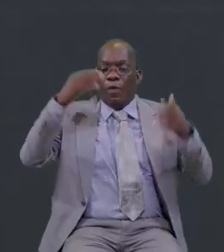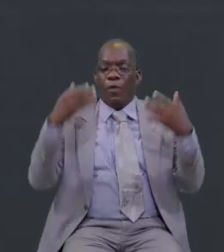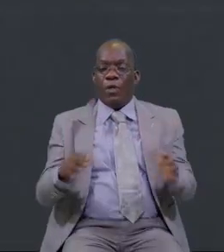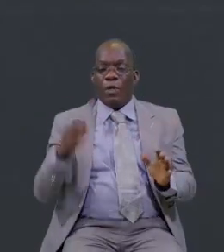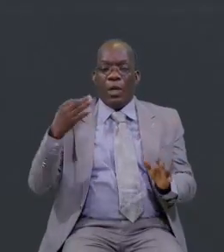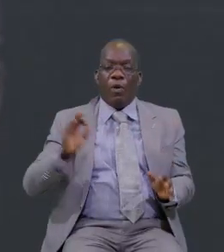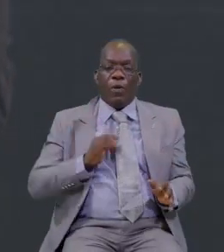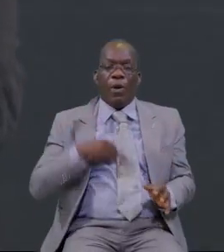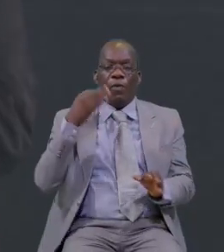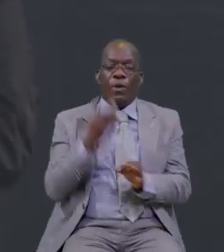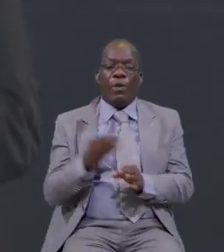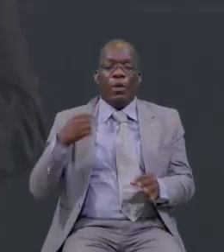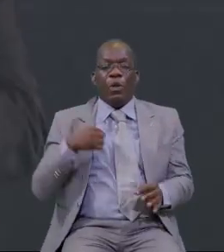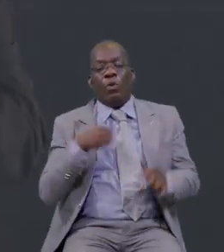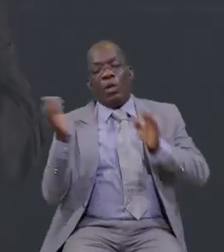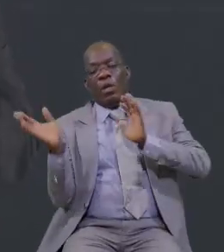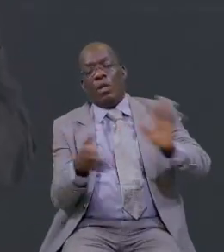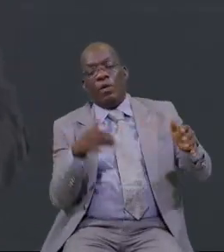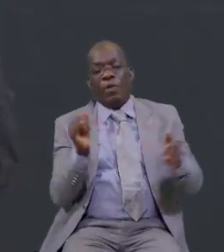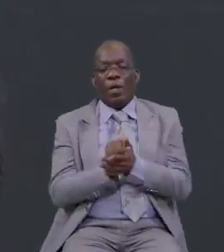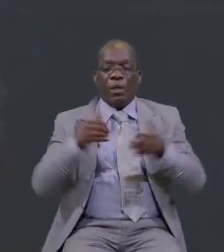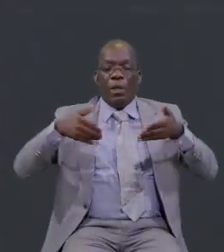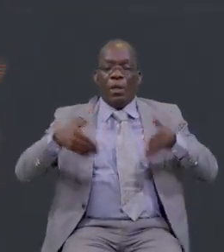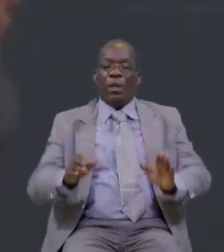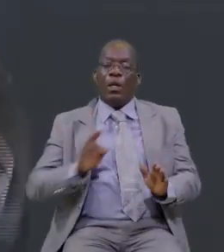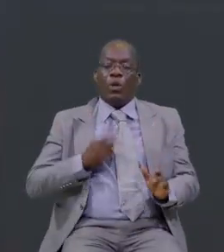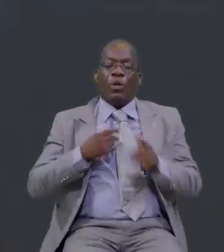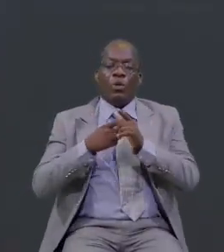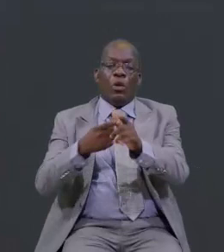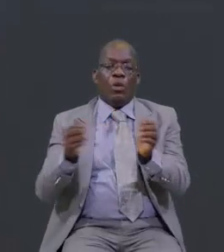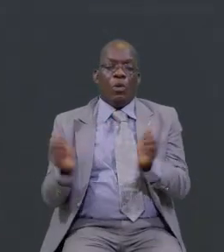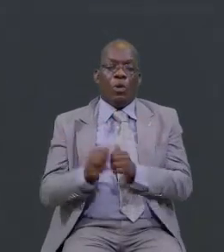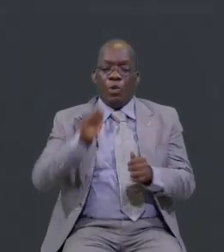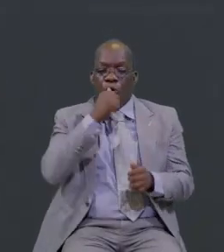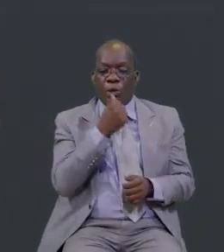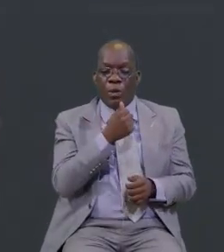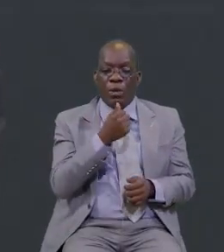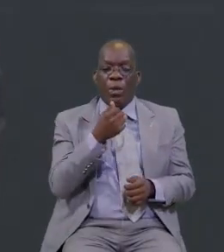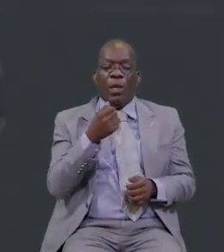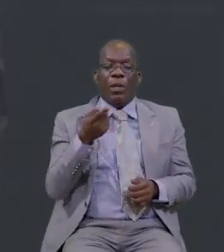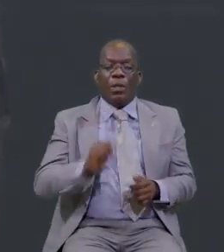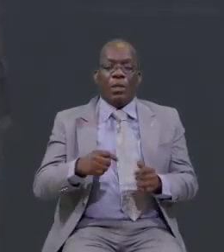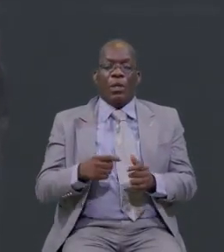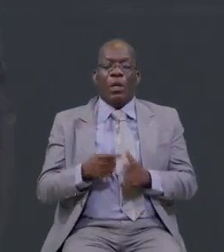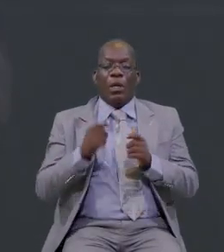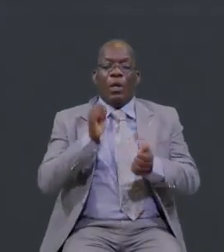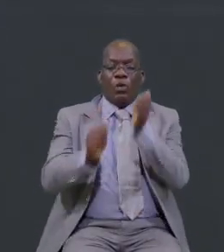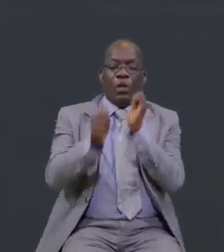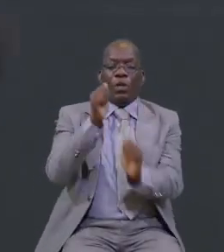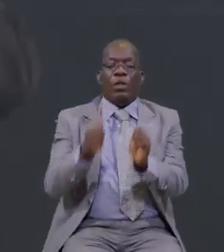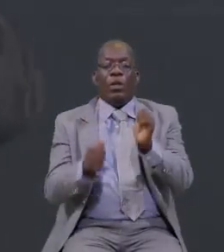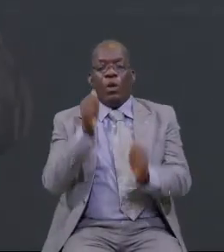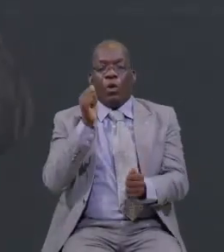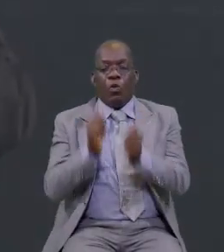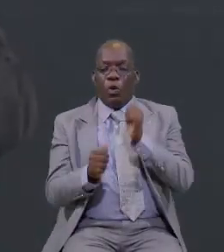Let us run with patience, with perseverance, the race that is set before us. You